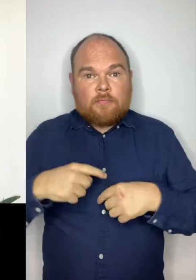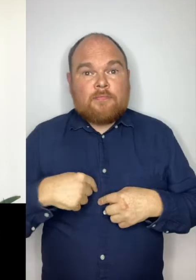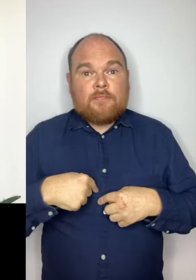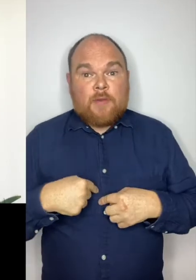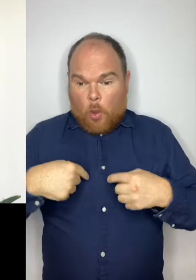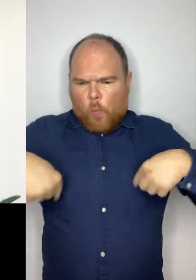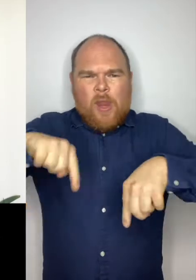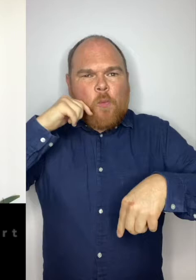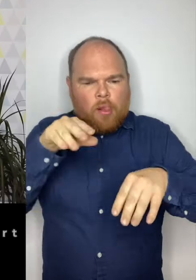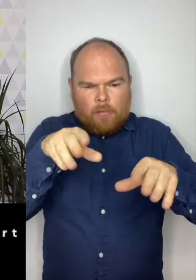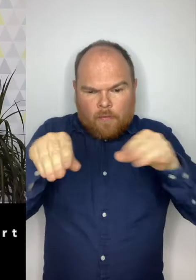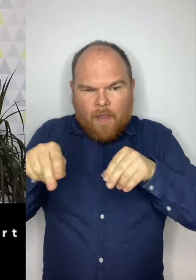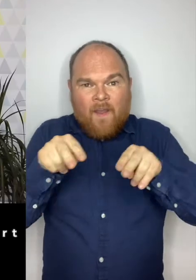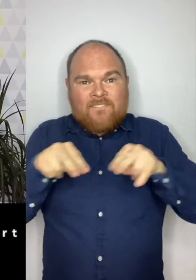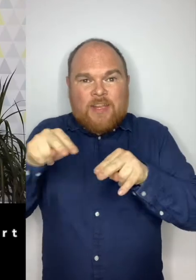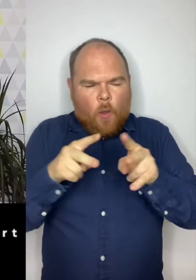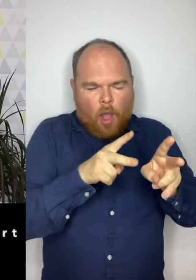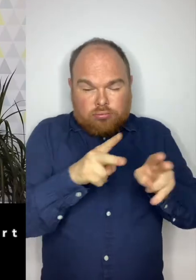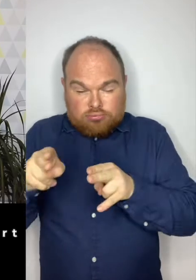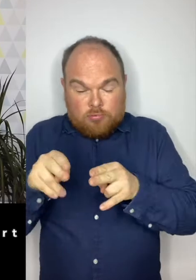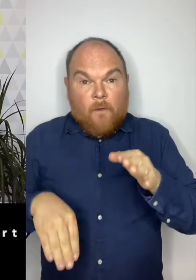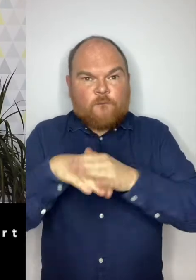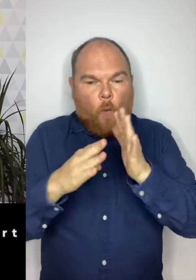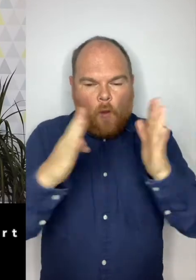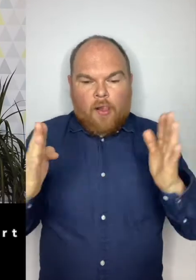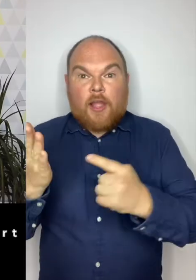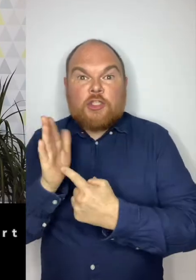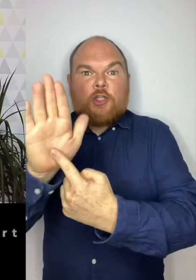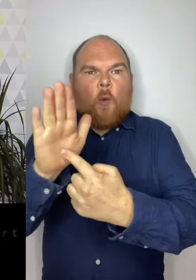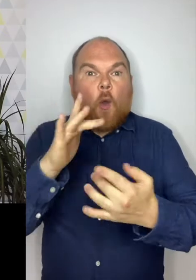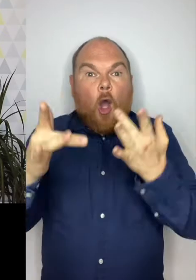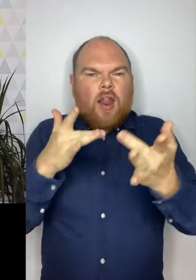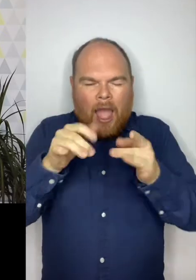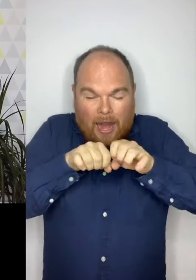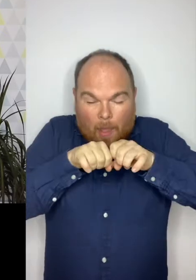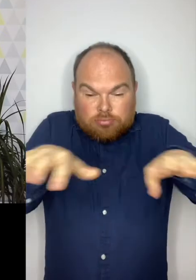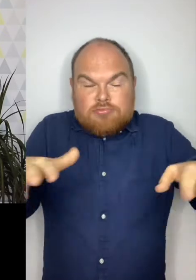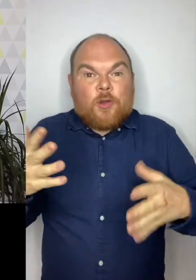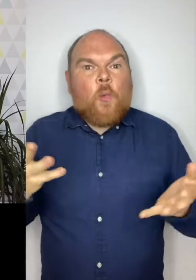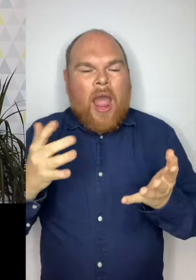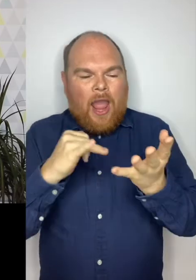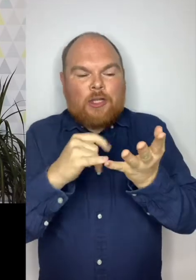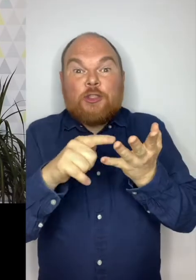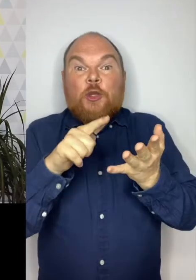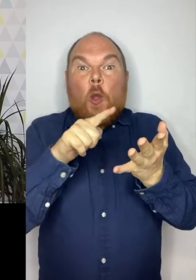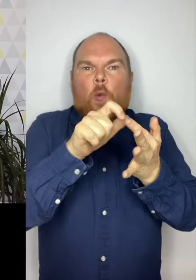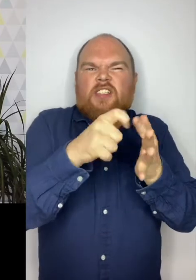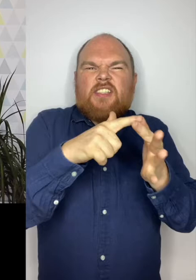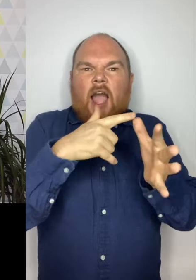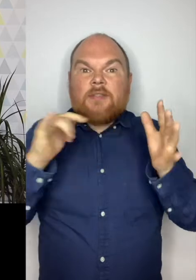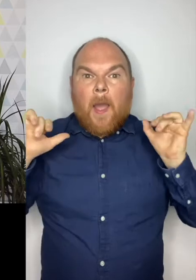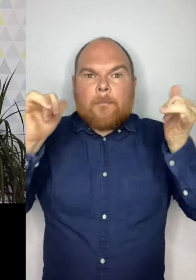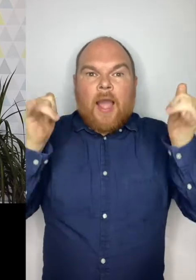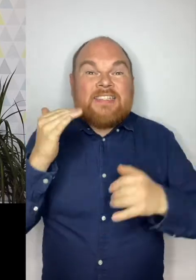and send us the video. We will edit all of the short video clips into one film, and then this will be screened at the online